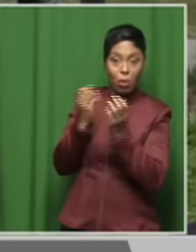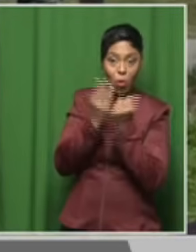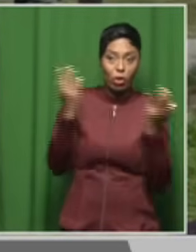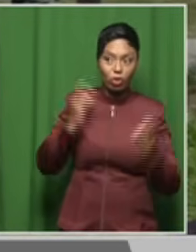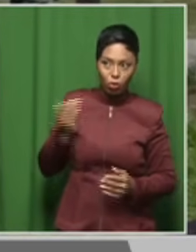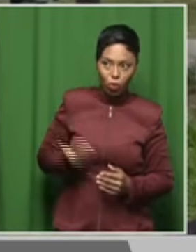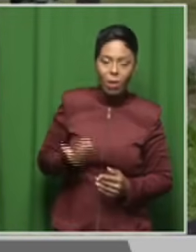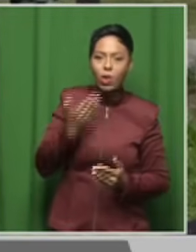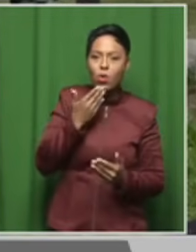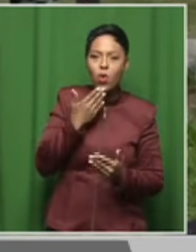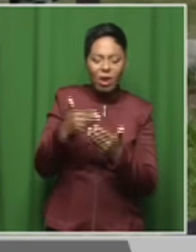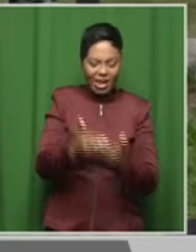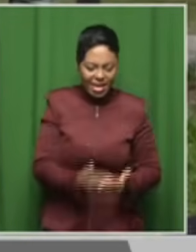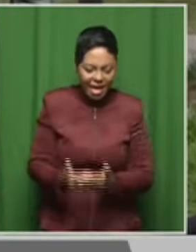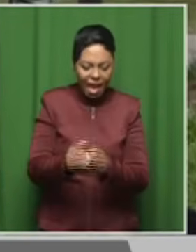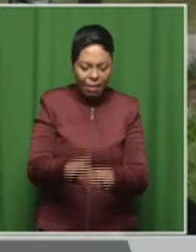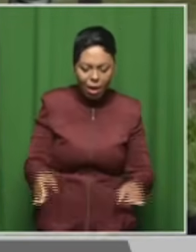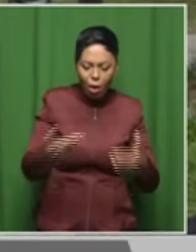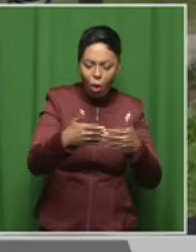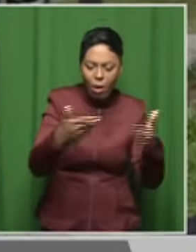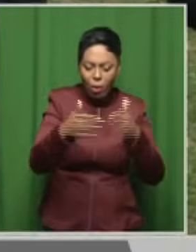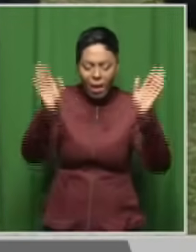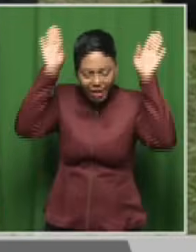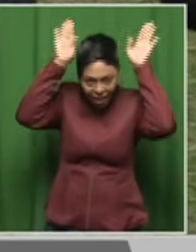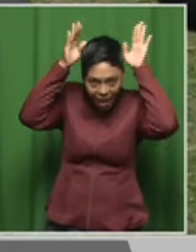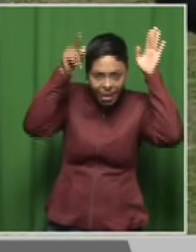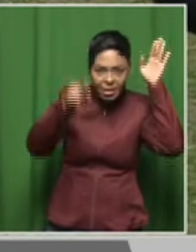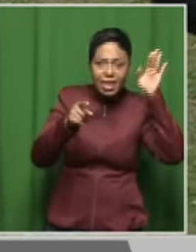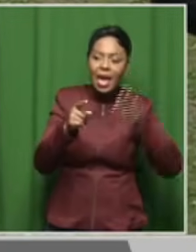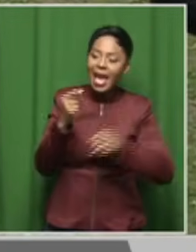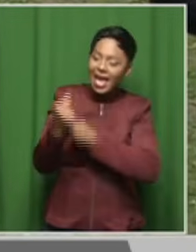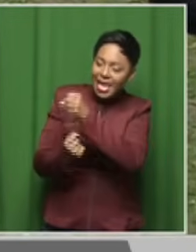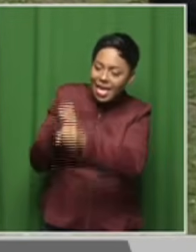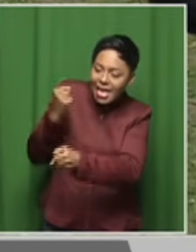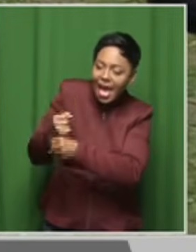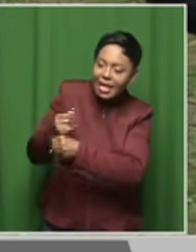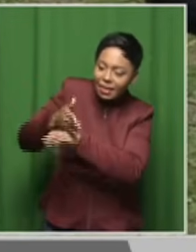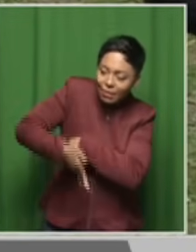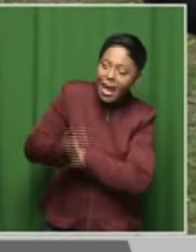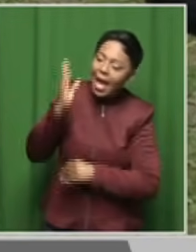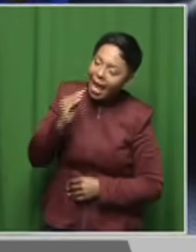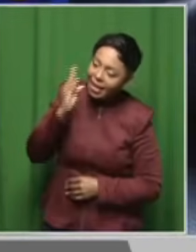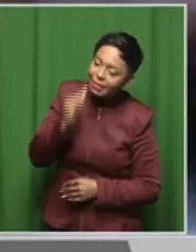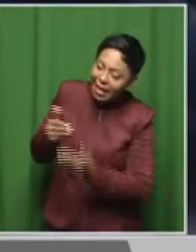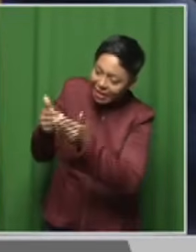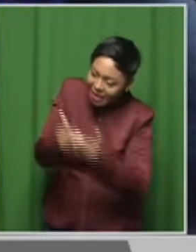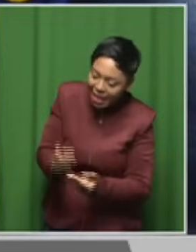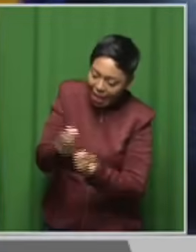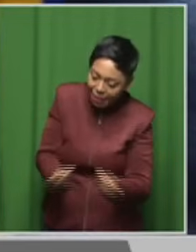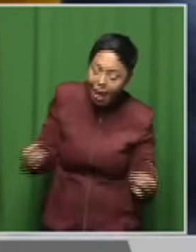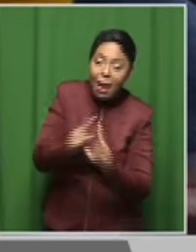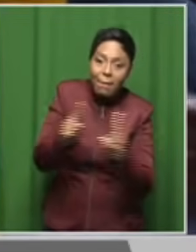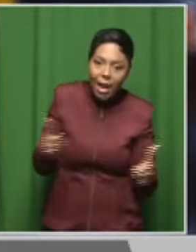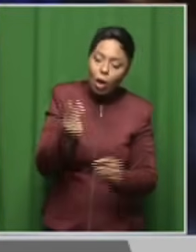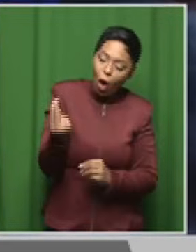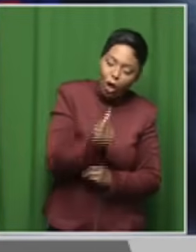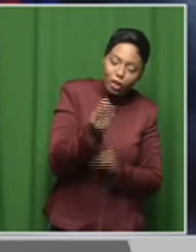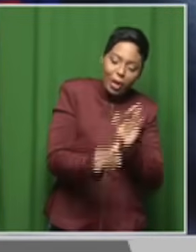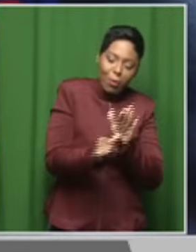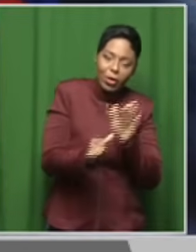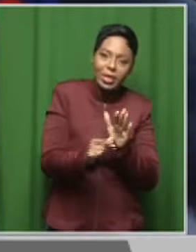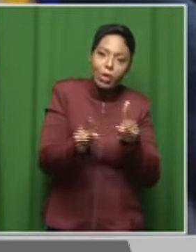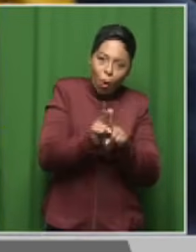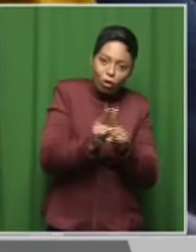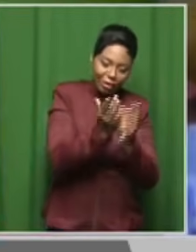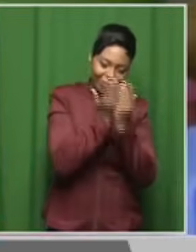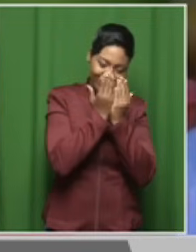childminders in many instances, have years of experience, but it is now important that they have the capacity